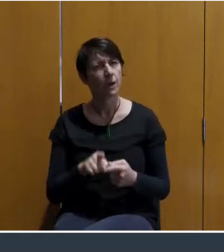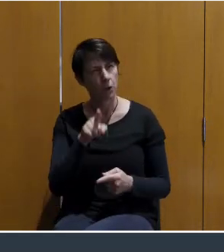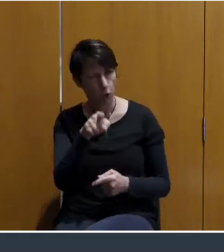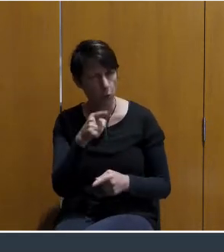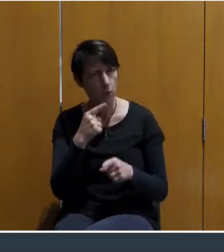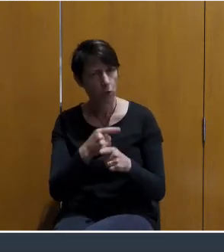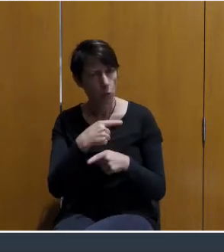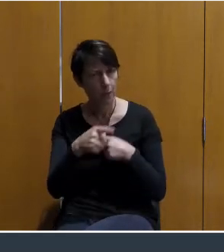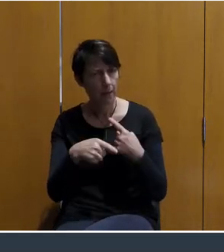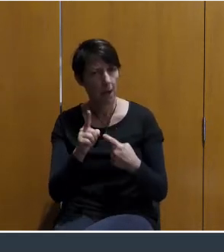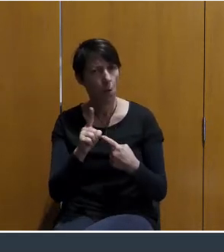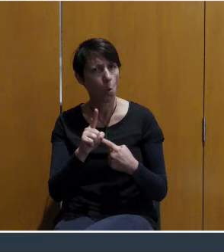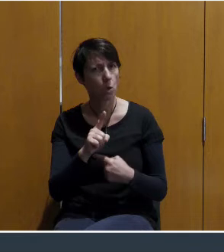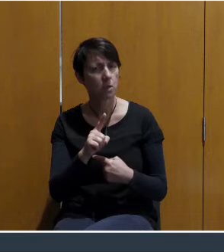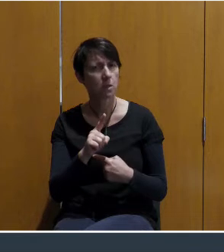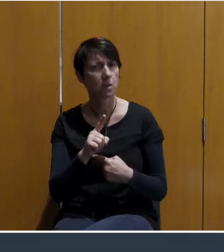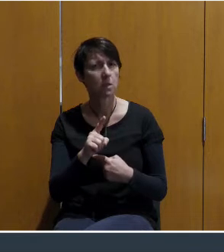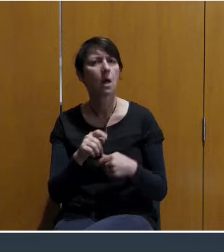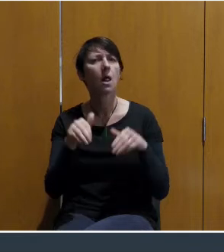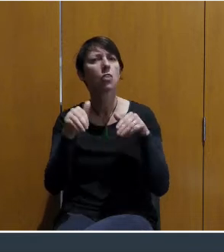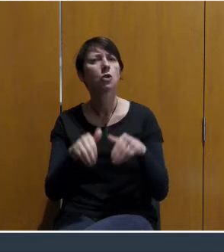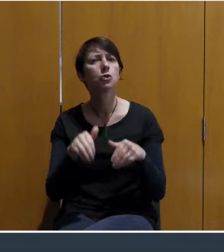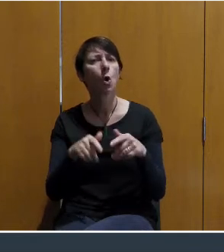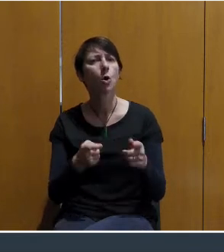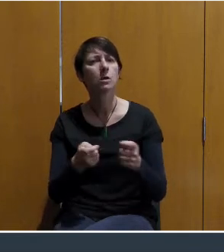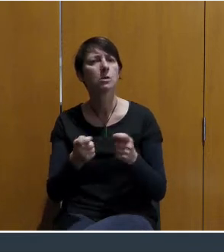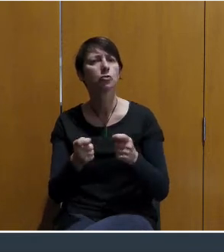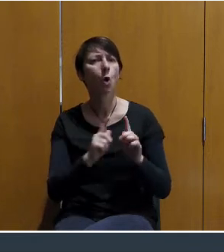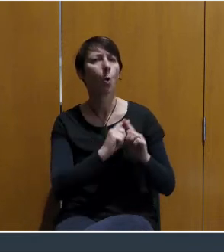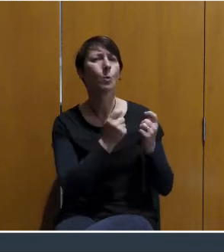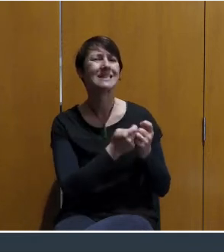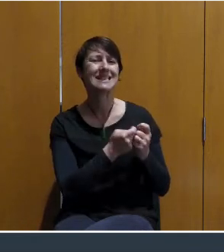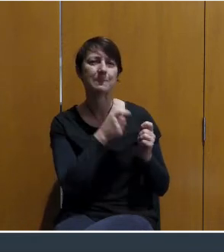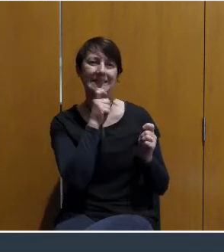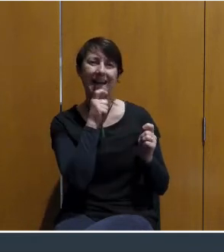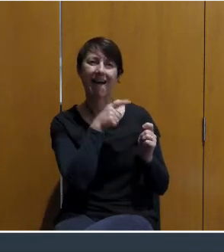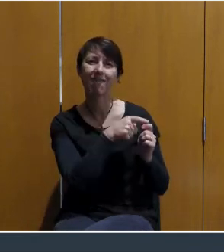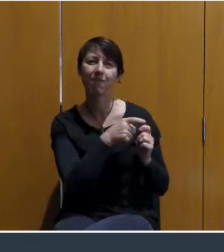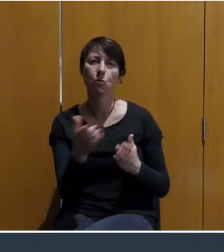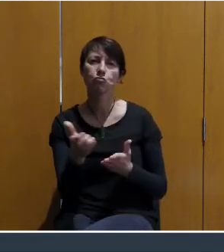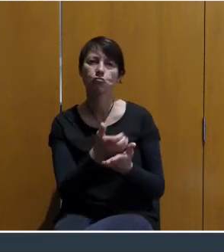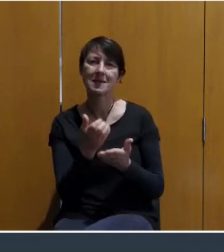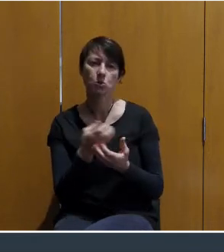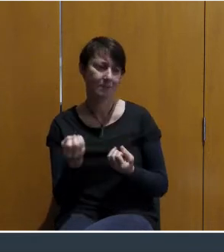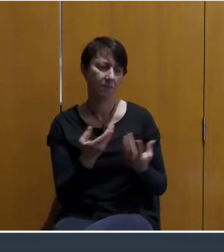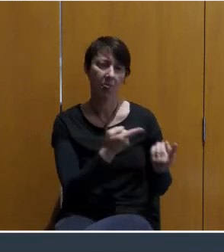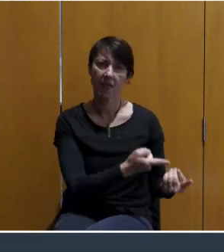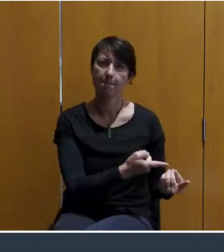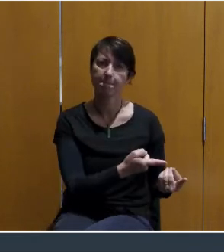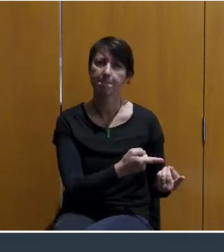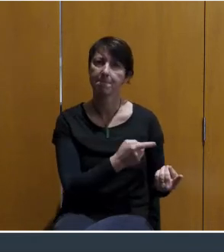is around that resourcing of the dog control team and the ability for them to enforce the current